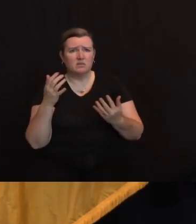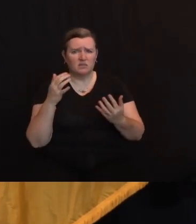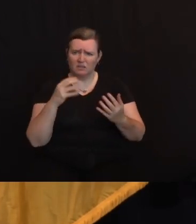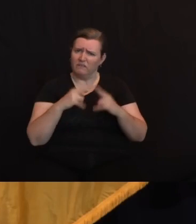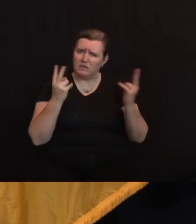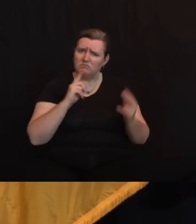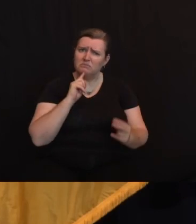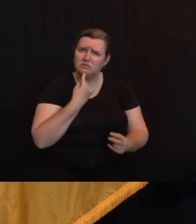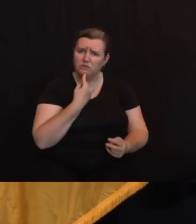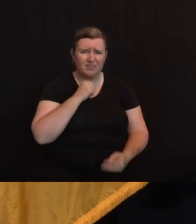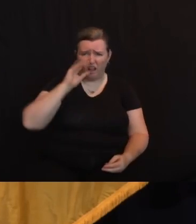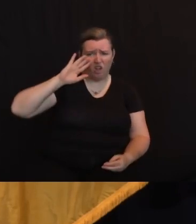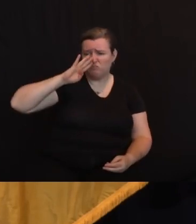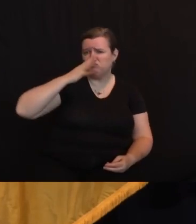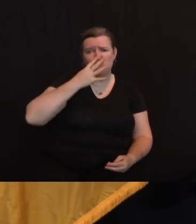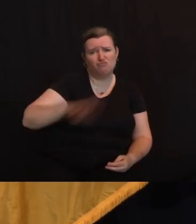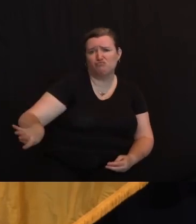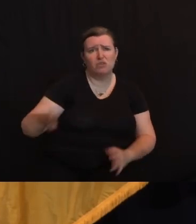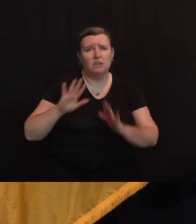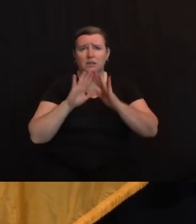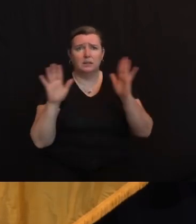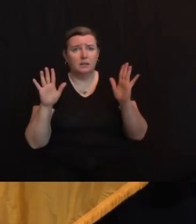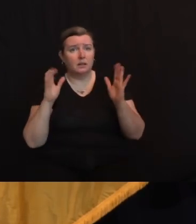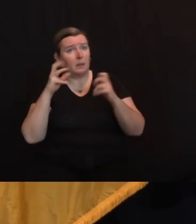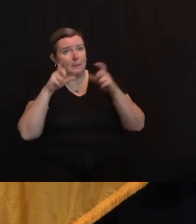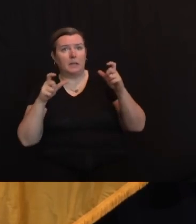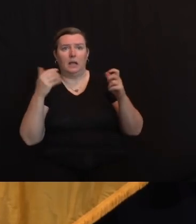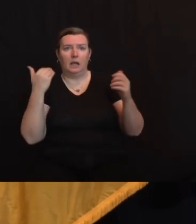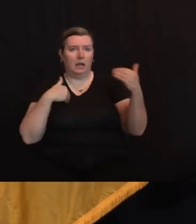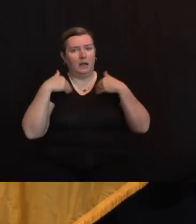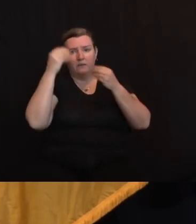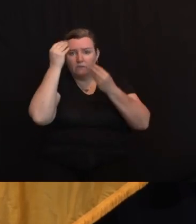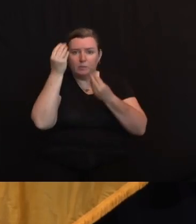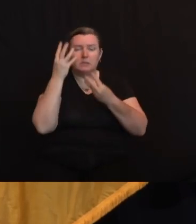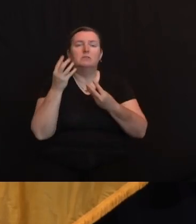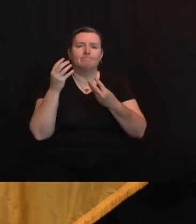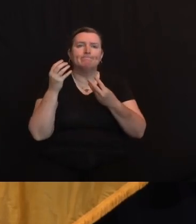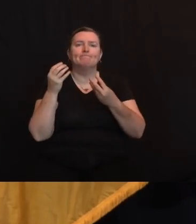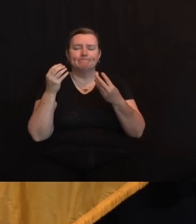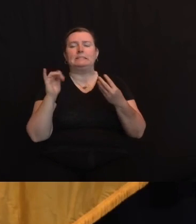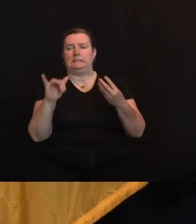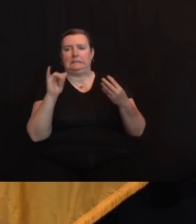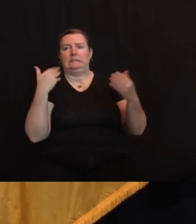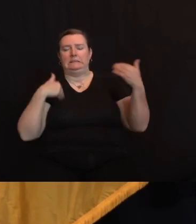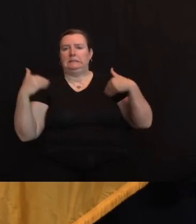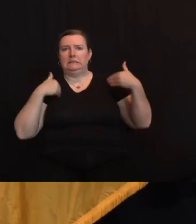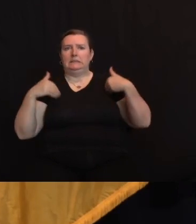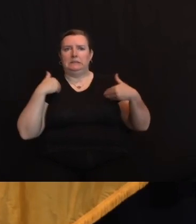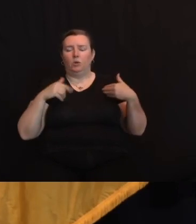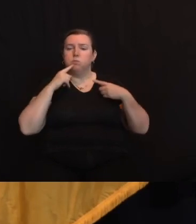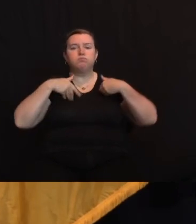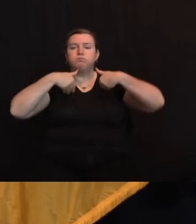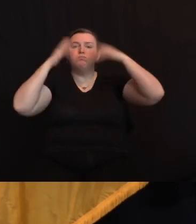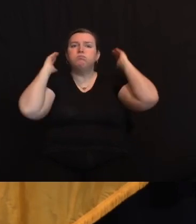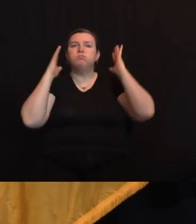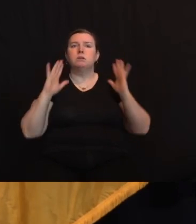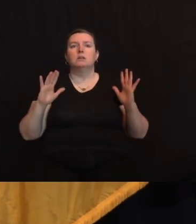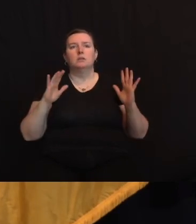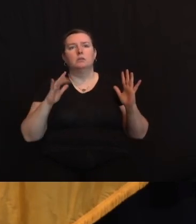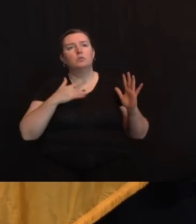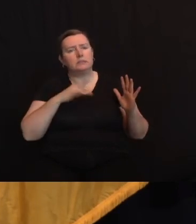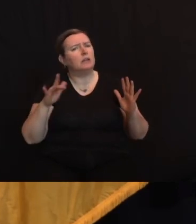imagine, we're overwhelmed with them. And so our style is to be transparent as